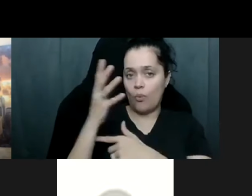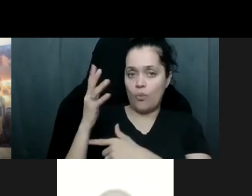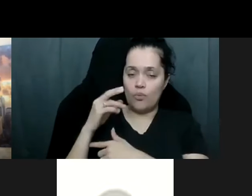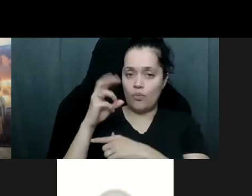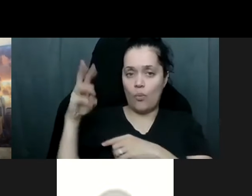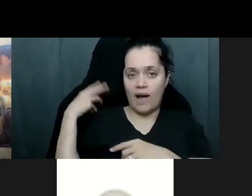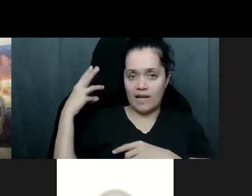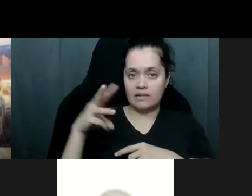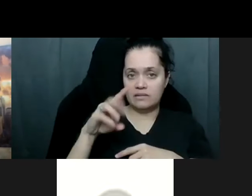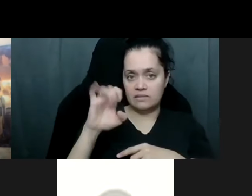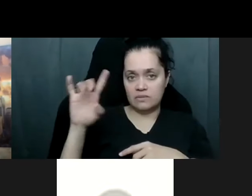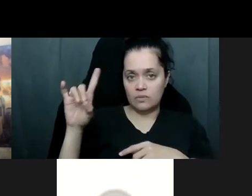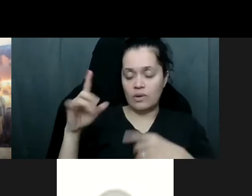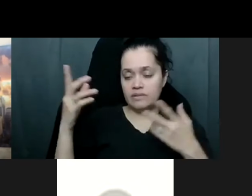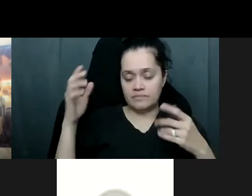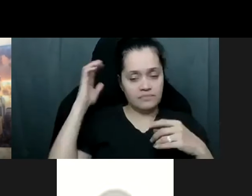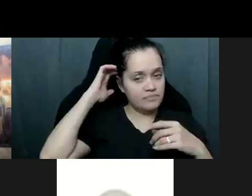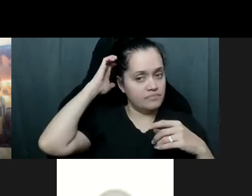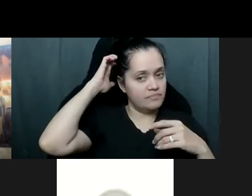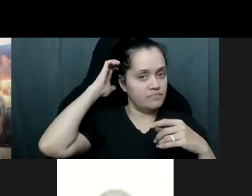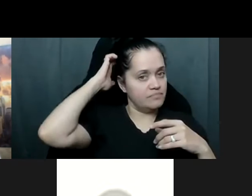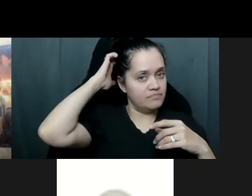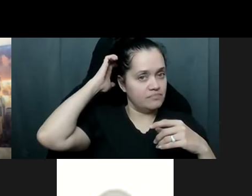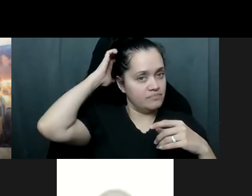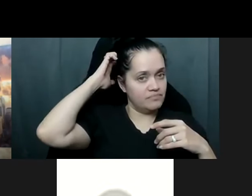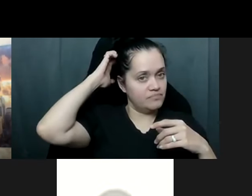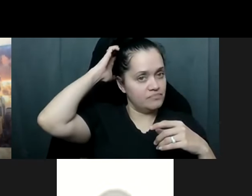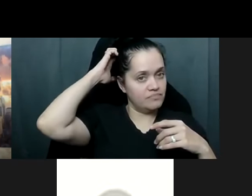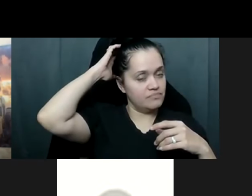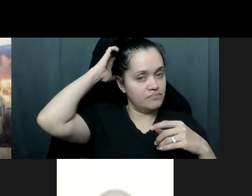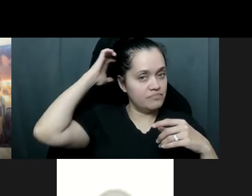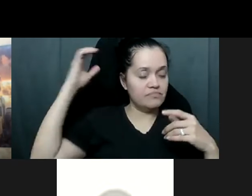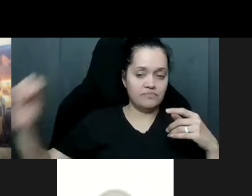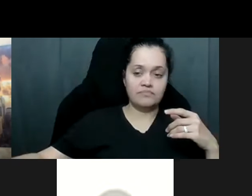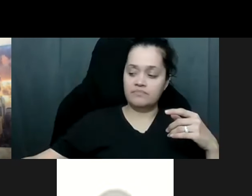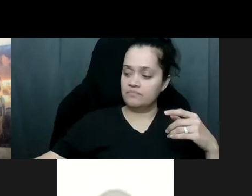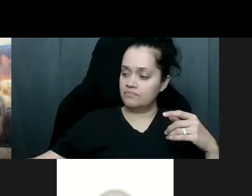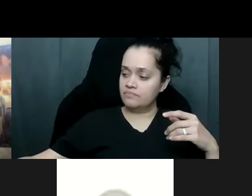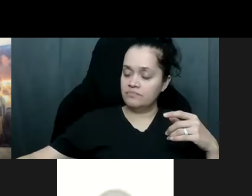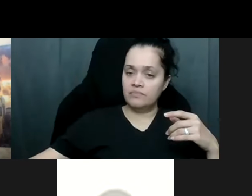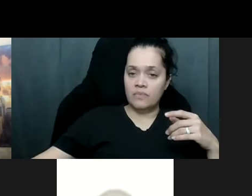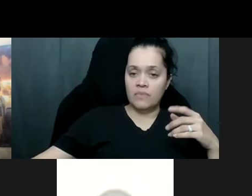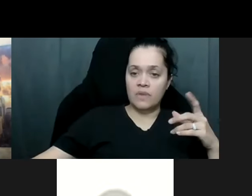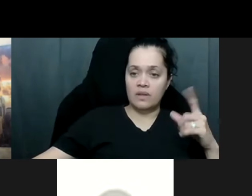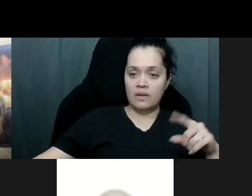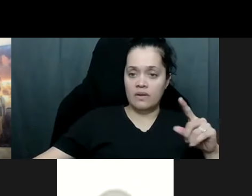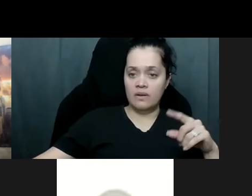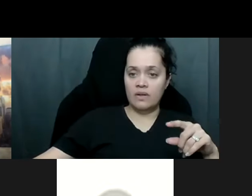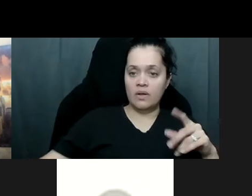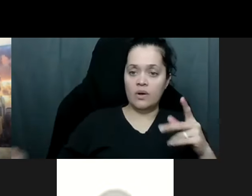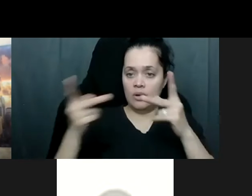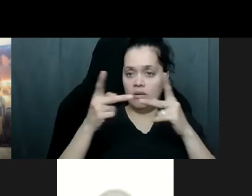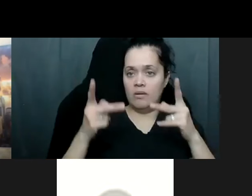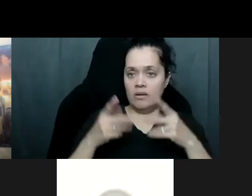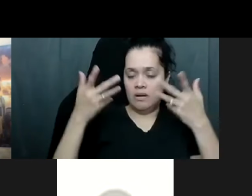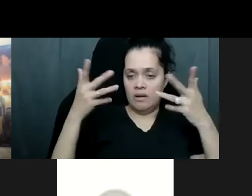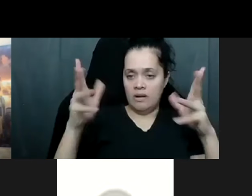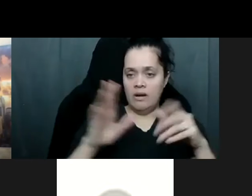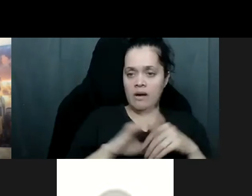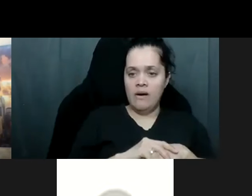No, not going to find beer in the wilderness. Okay, those were